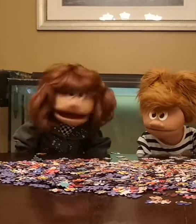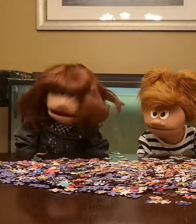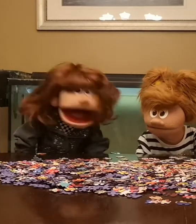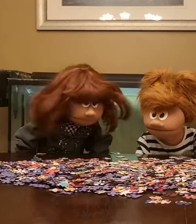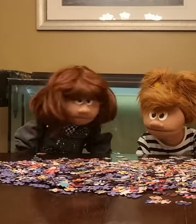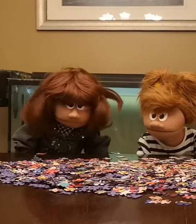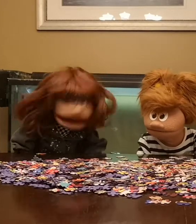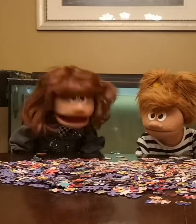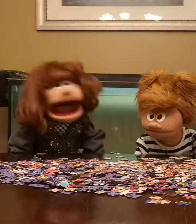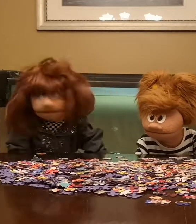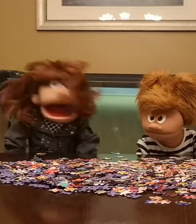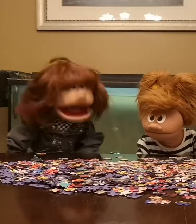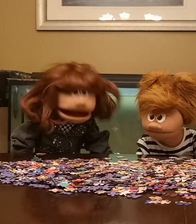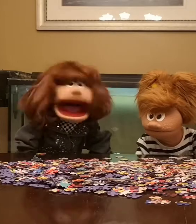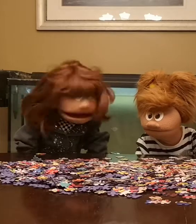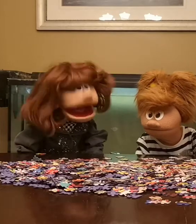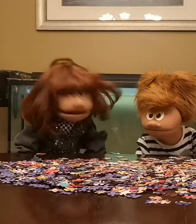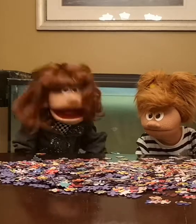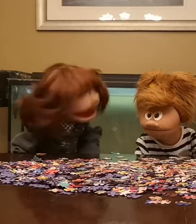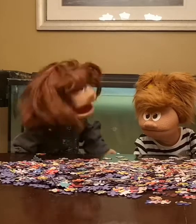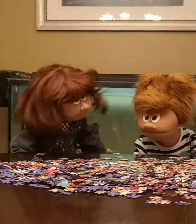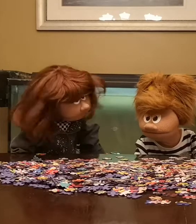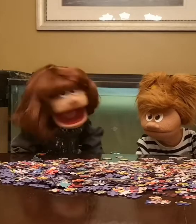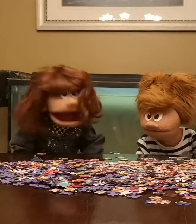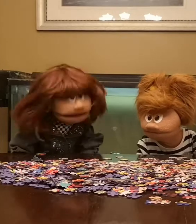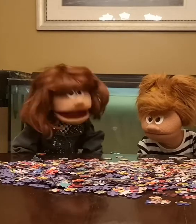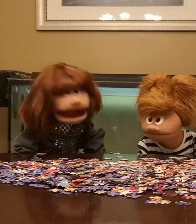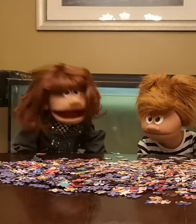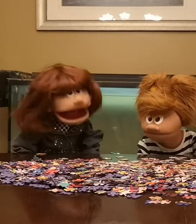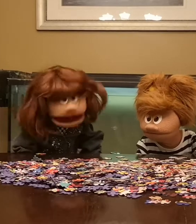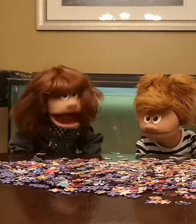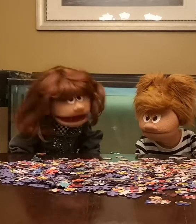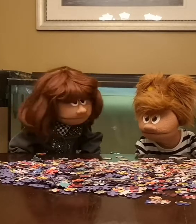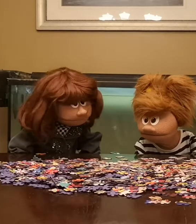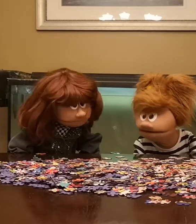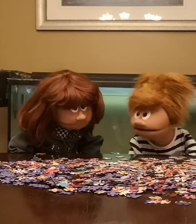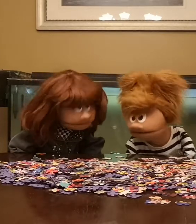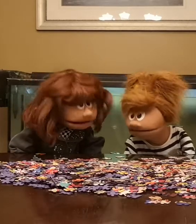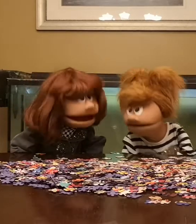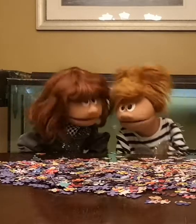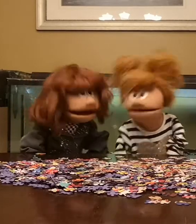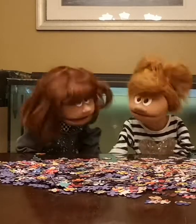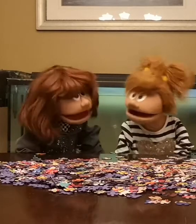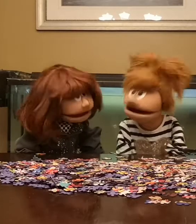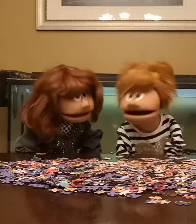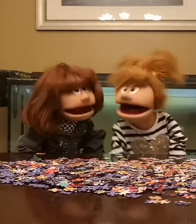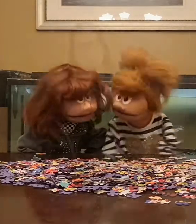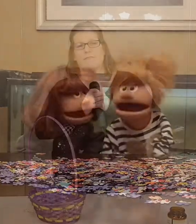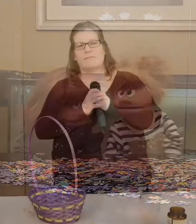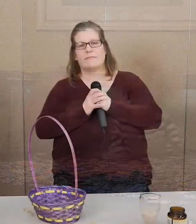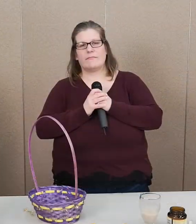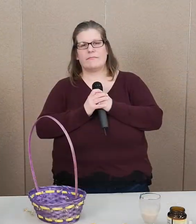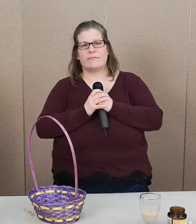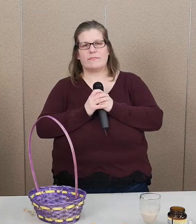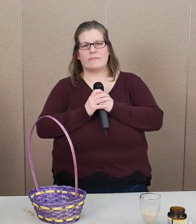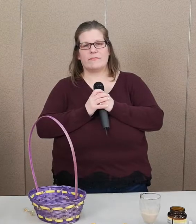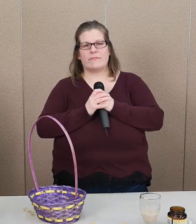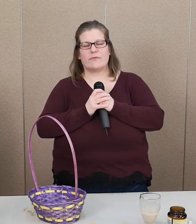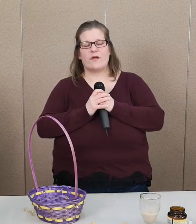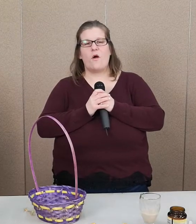over here and all the edges, we'll go all the way around. Yeah, we should start with the edges first. Yeah, I think so. We'll get her done.